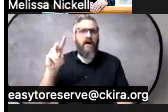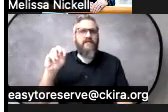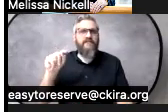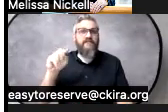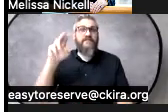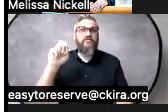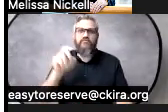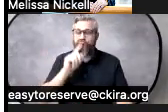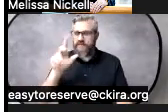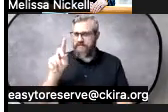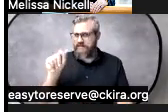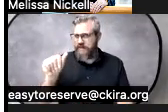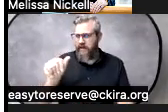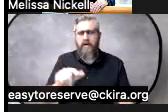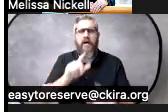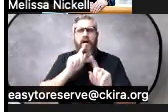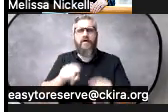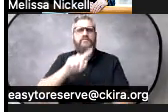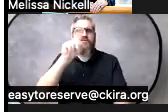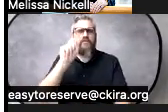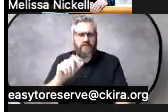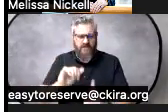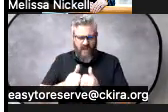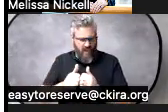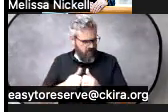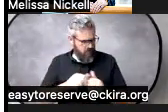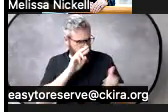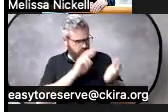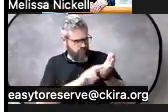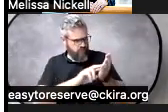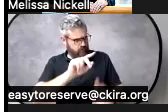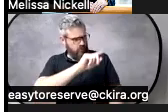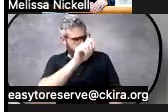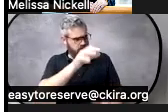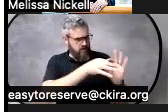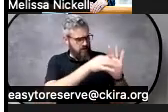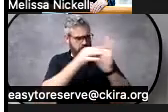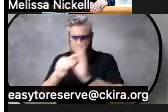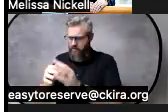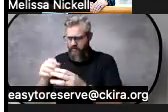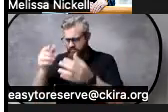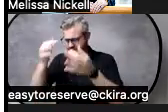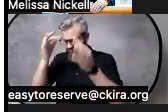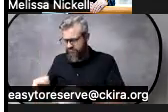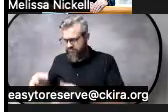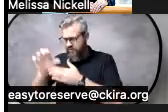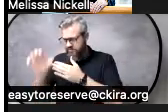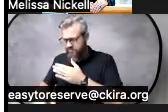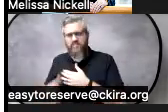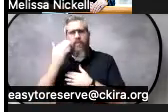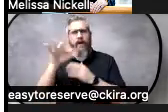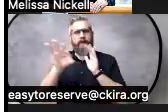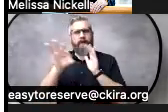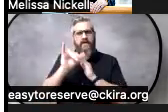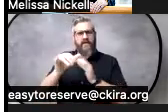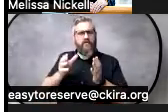following questions. How did you get from your research question to your conclusion? Why did you choose to take that